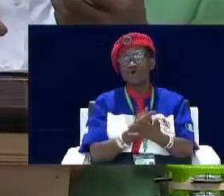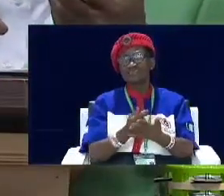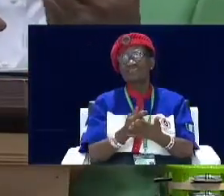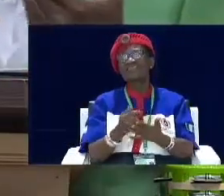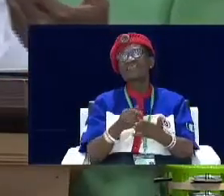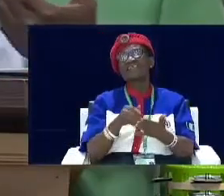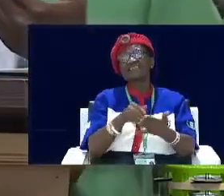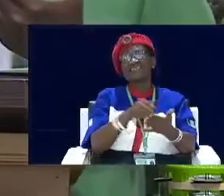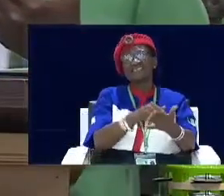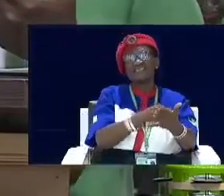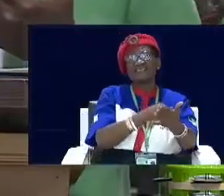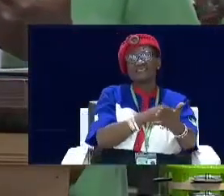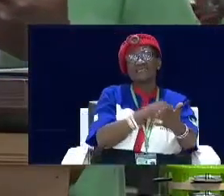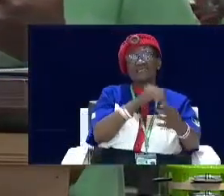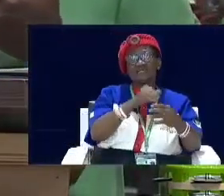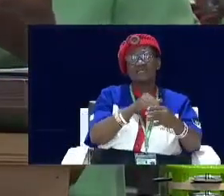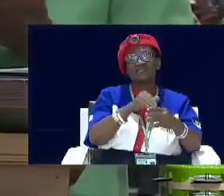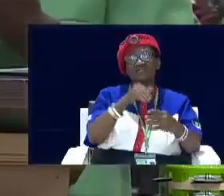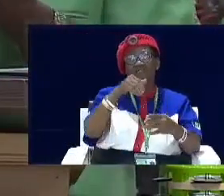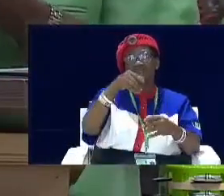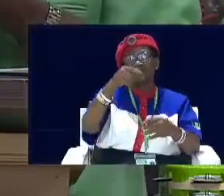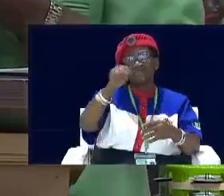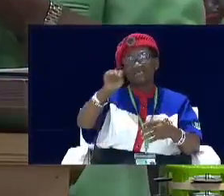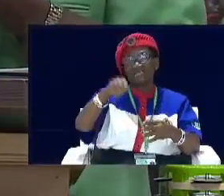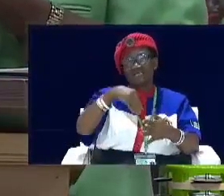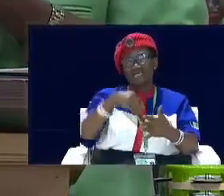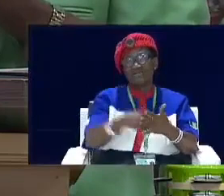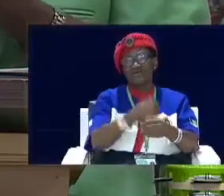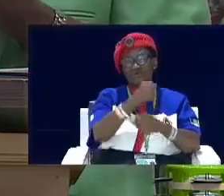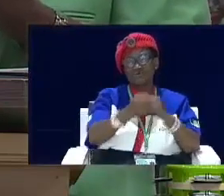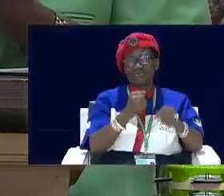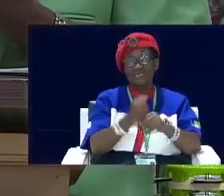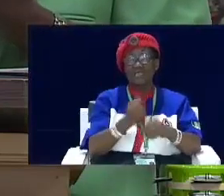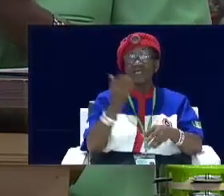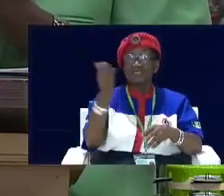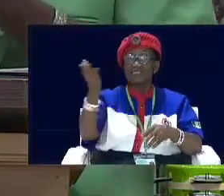ẹ̀ síwájú sí lọ́dún tí ń bọ̀. There is something beautiful